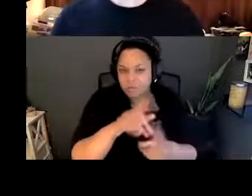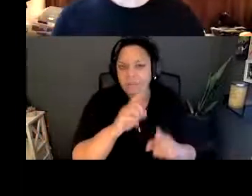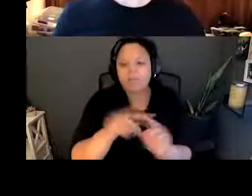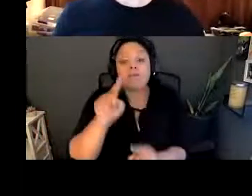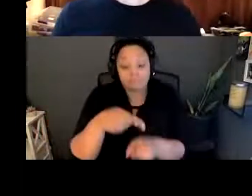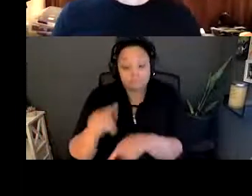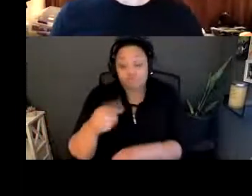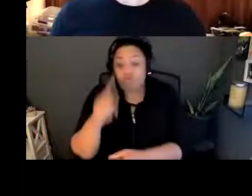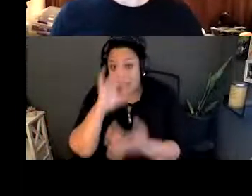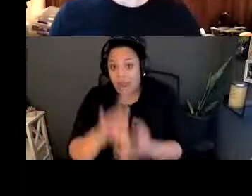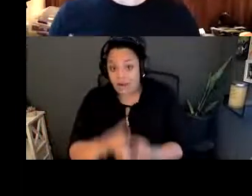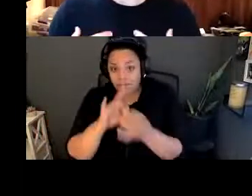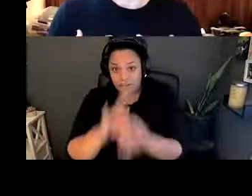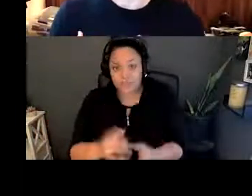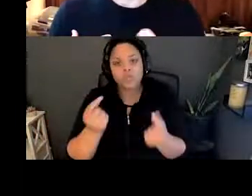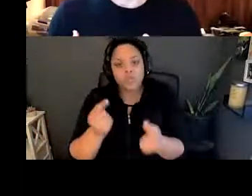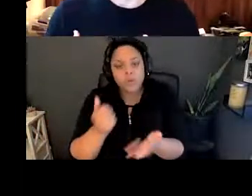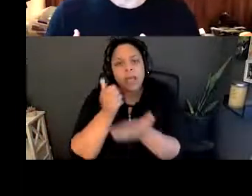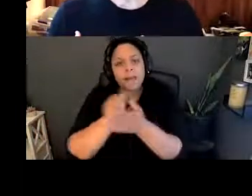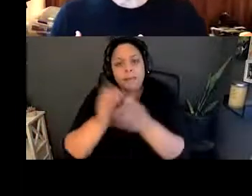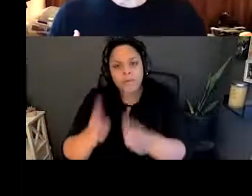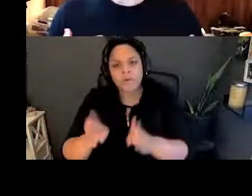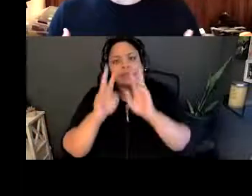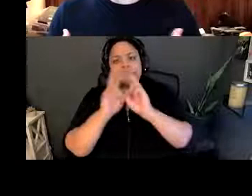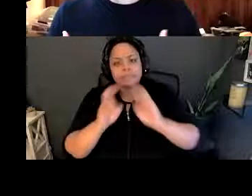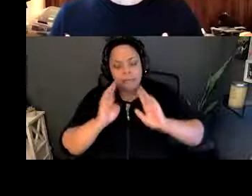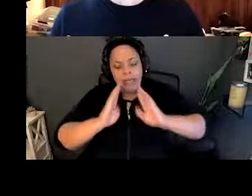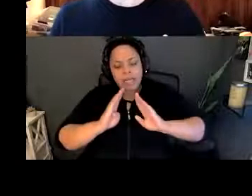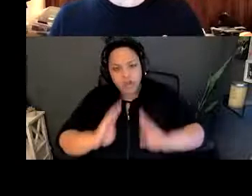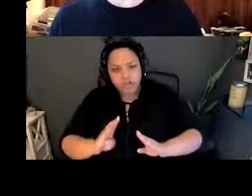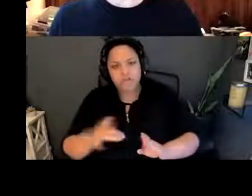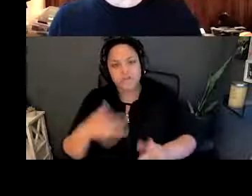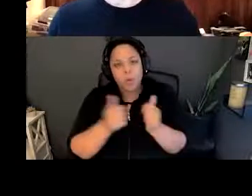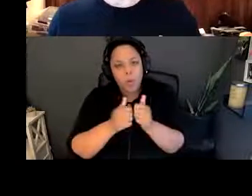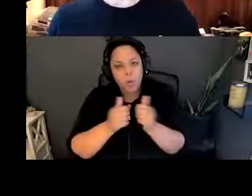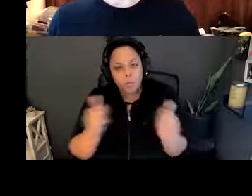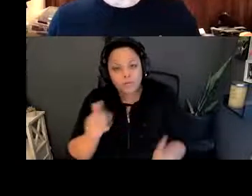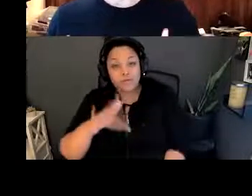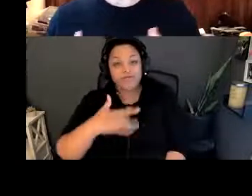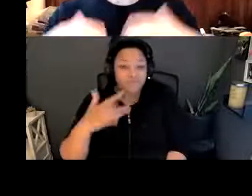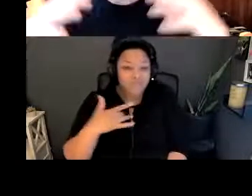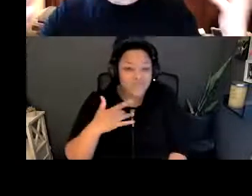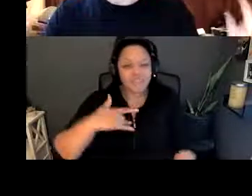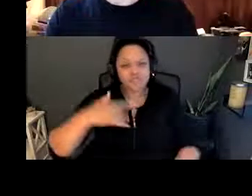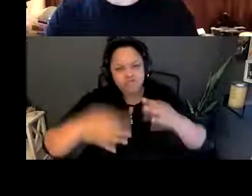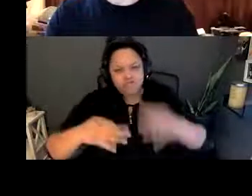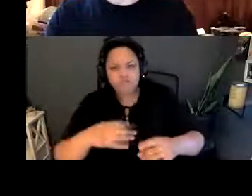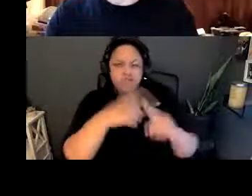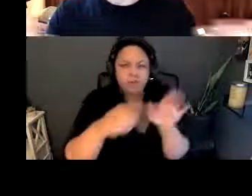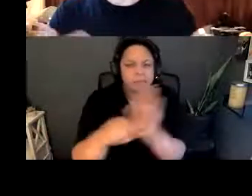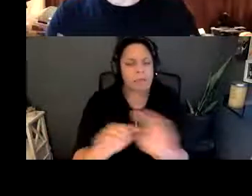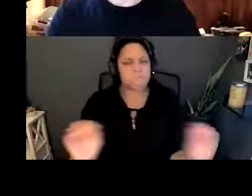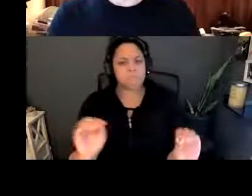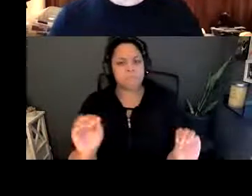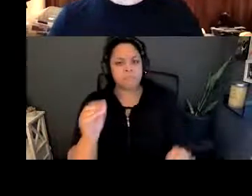all we're helping them do is kind of pay attention, be open, that this feeling is neither good nor bad. I don't have to make up a story about